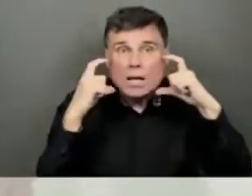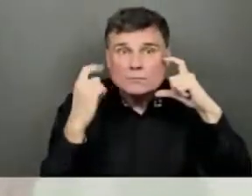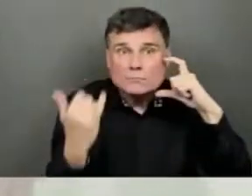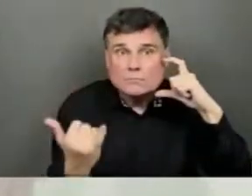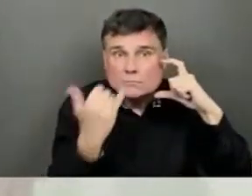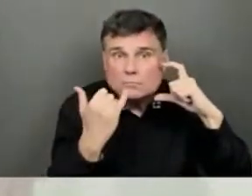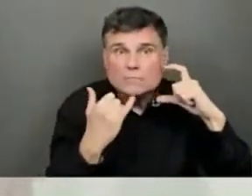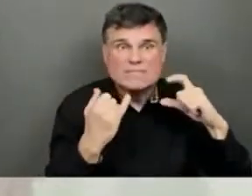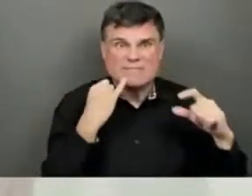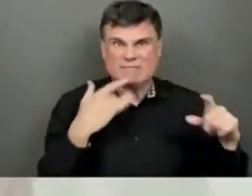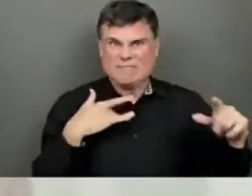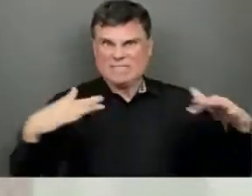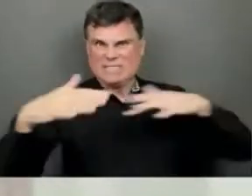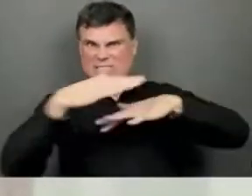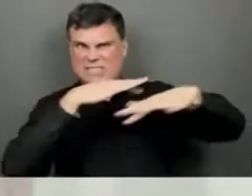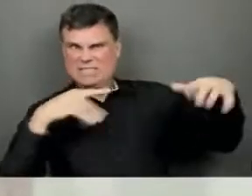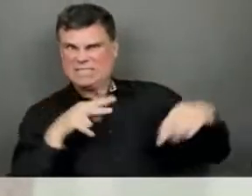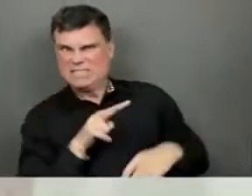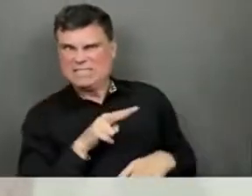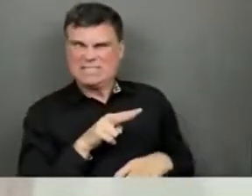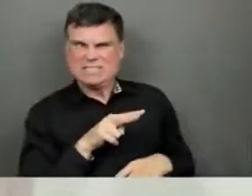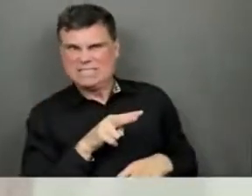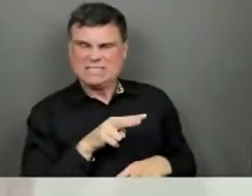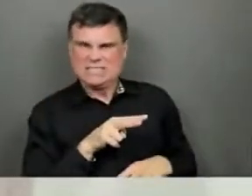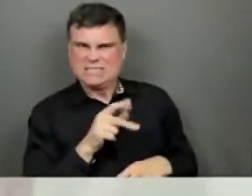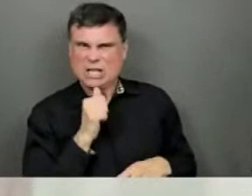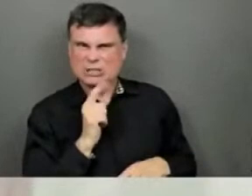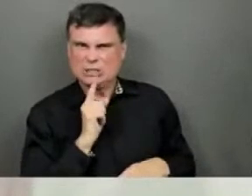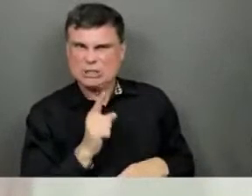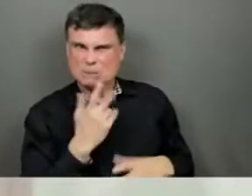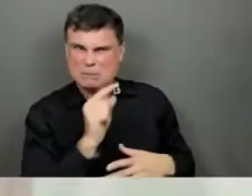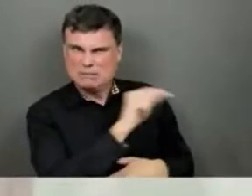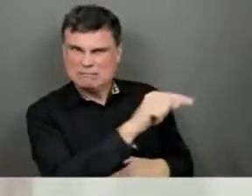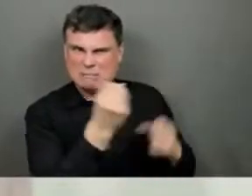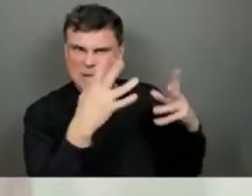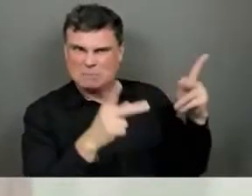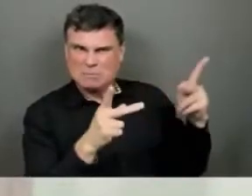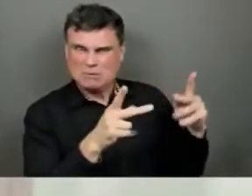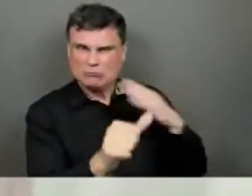indoor spaces, you may be around people who are more at risk.